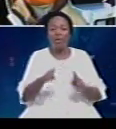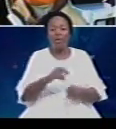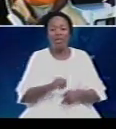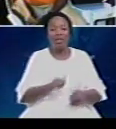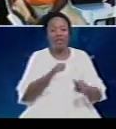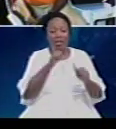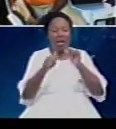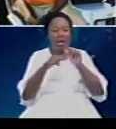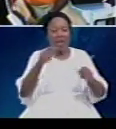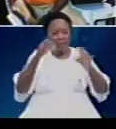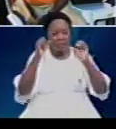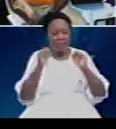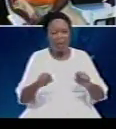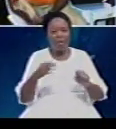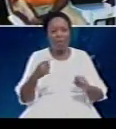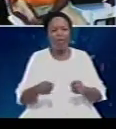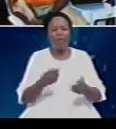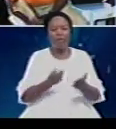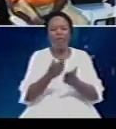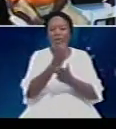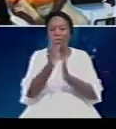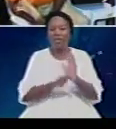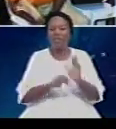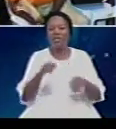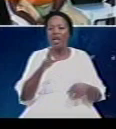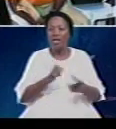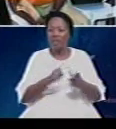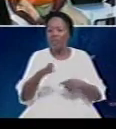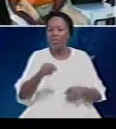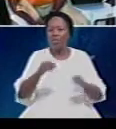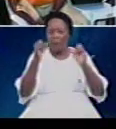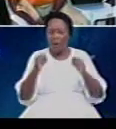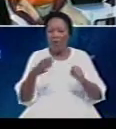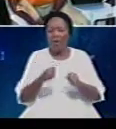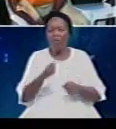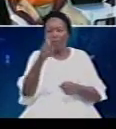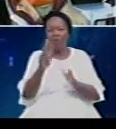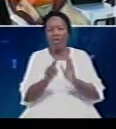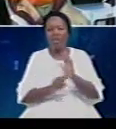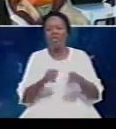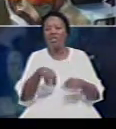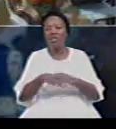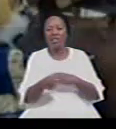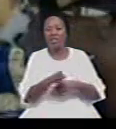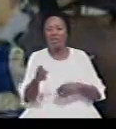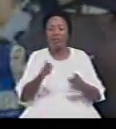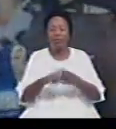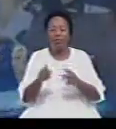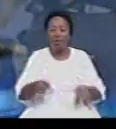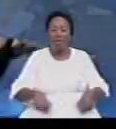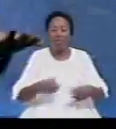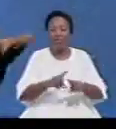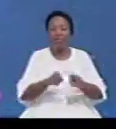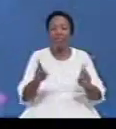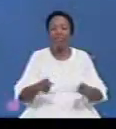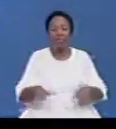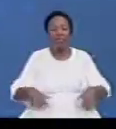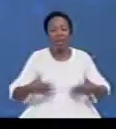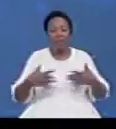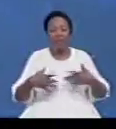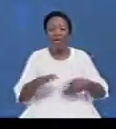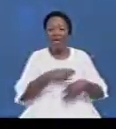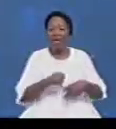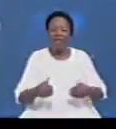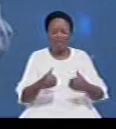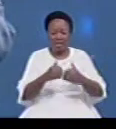of godliness. There's no power of godliness in them to live a different life, a distinct